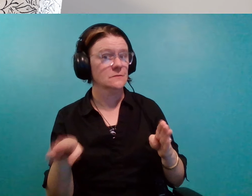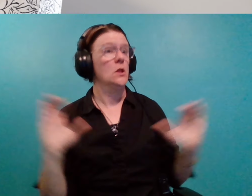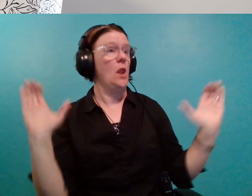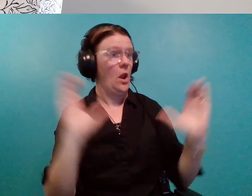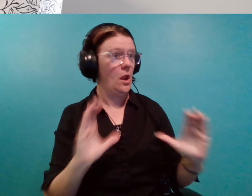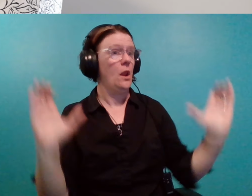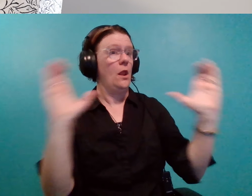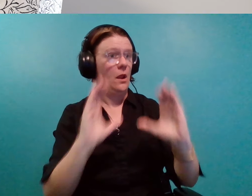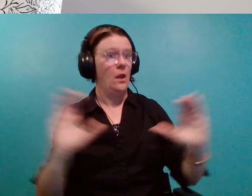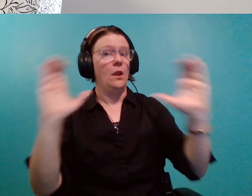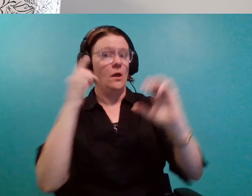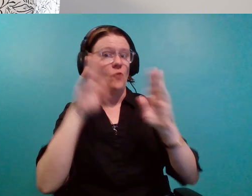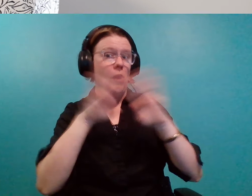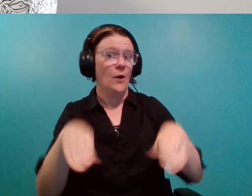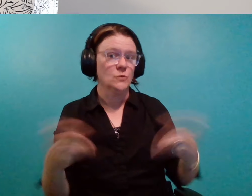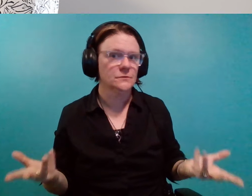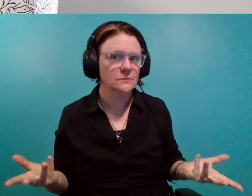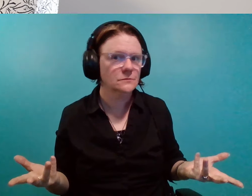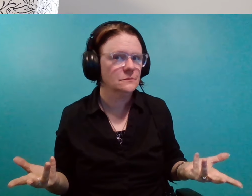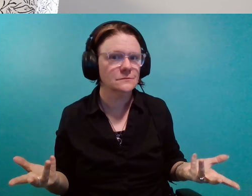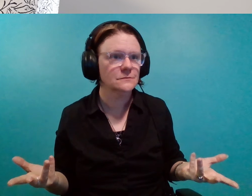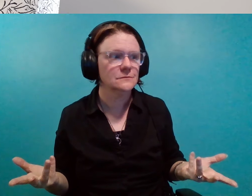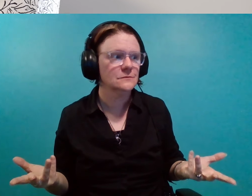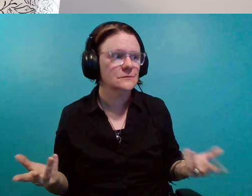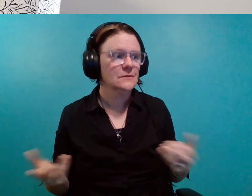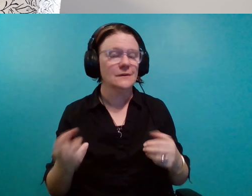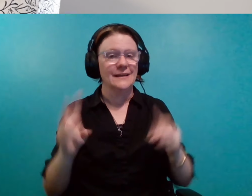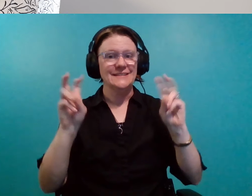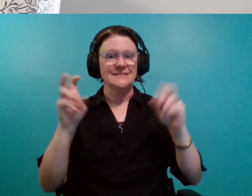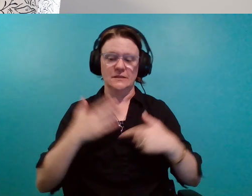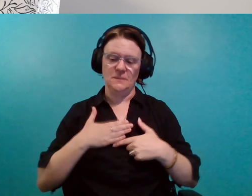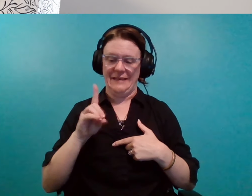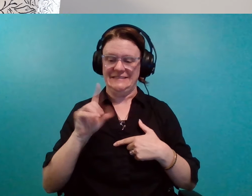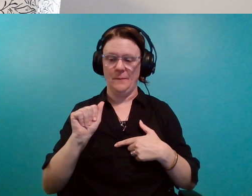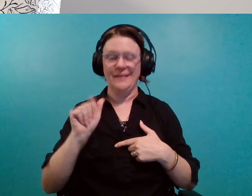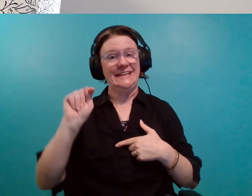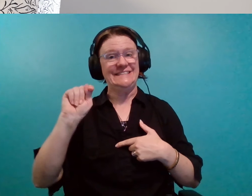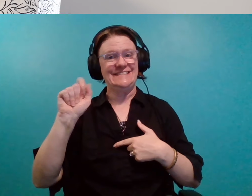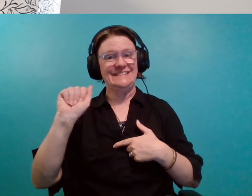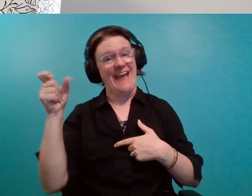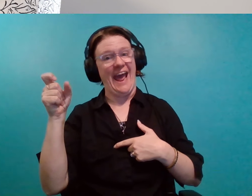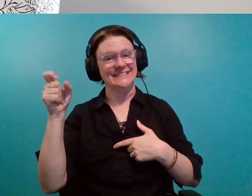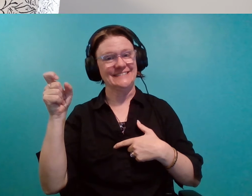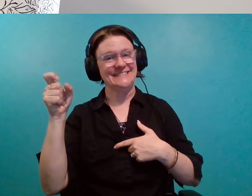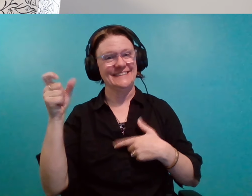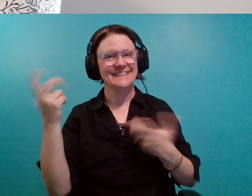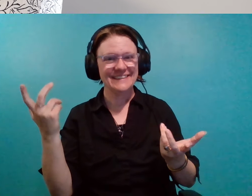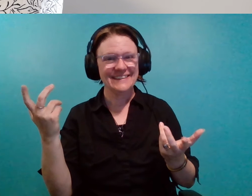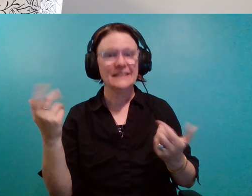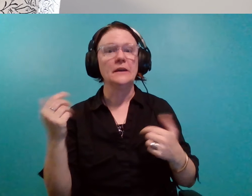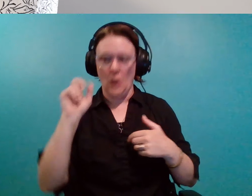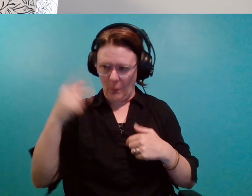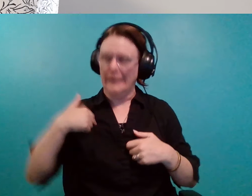a lot more time just living. There's just a tax, like I like to call it the disability tax. So it